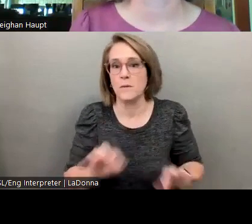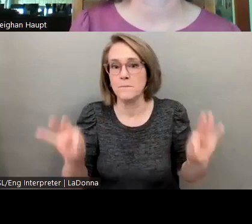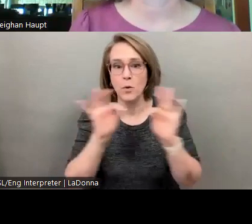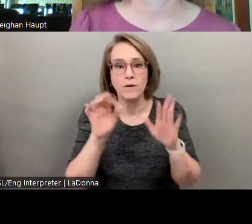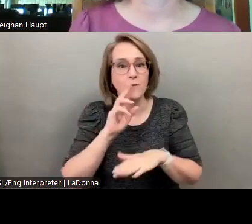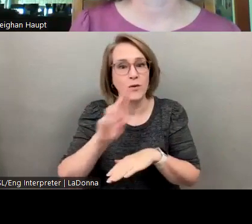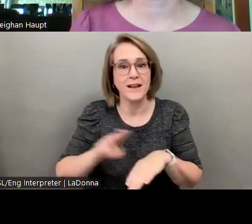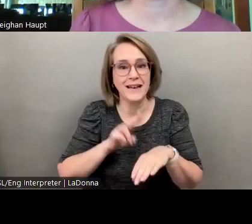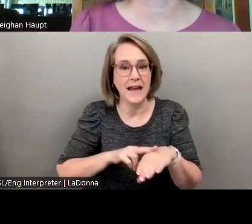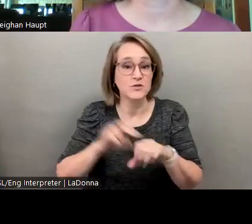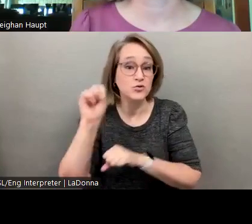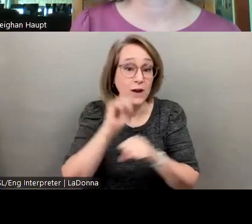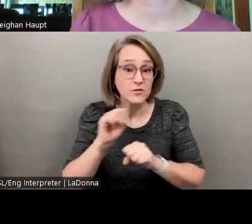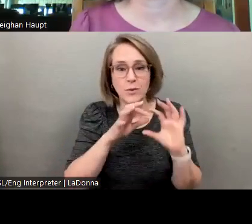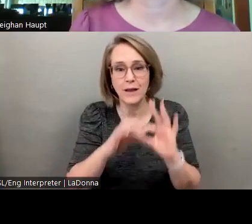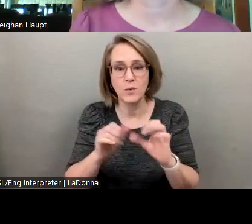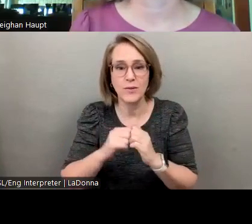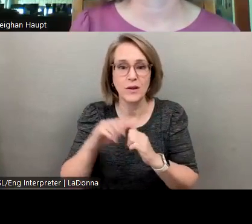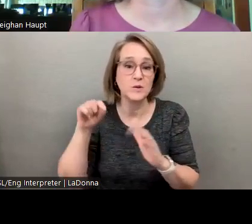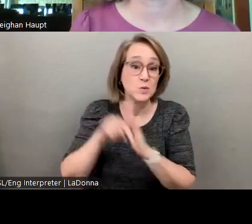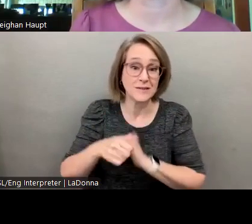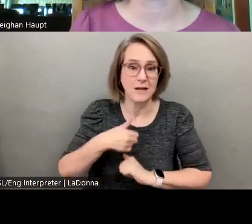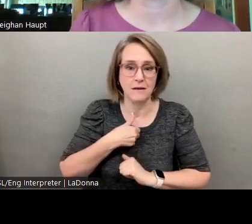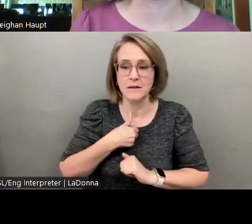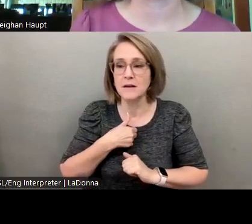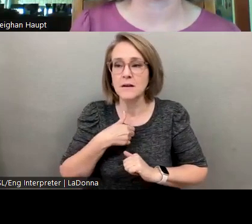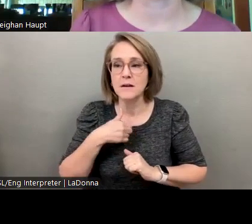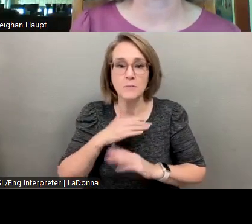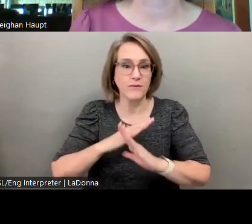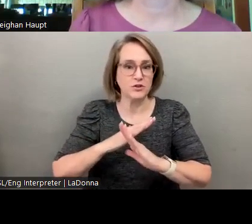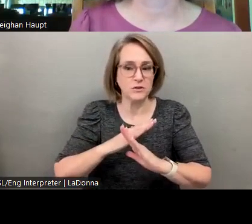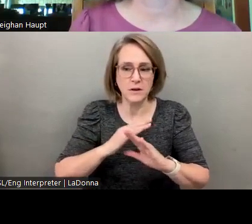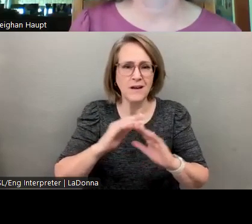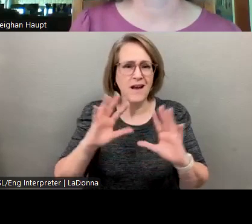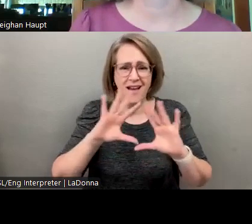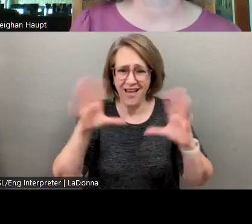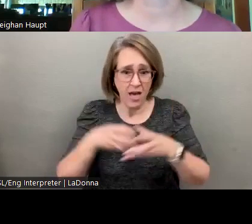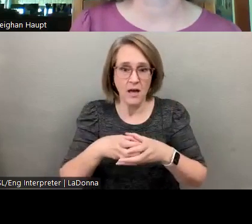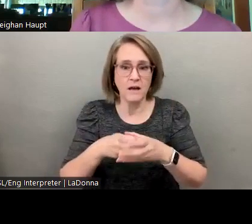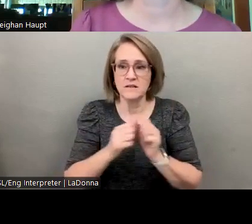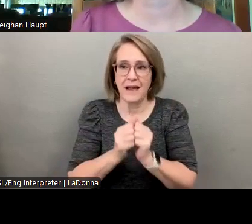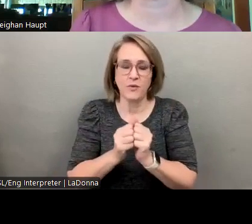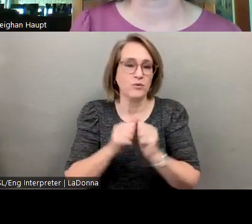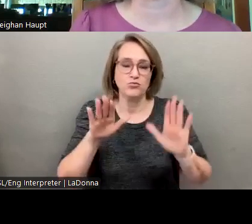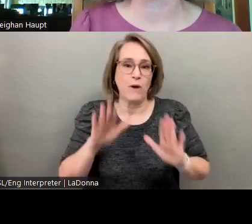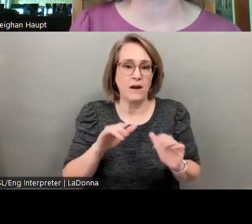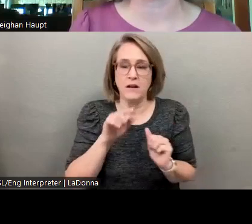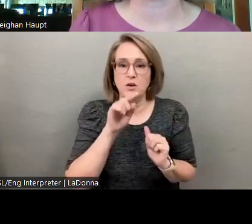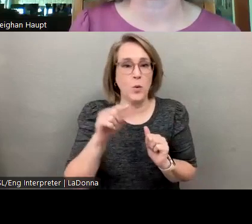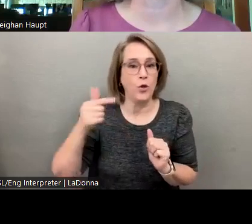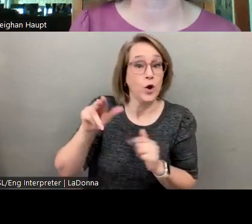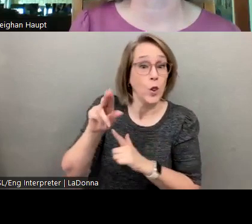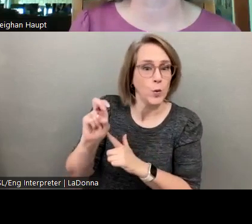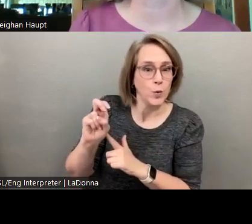strategy on suicide prevention, and just bringing that all together You're the glue to all of